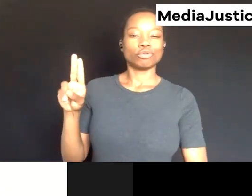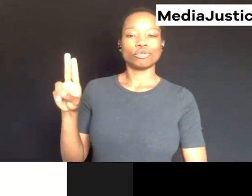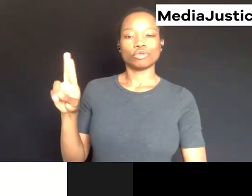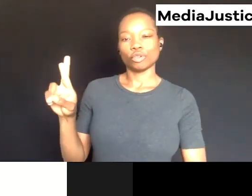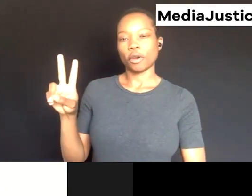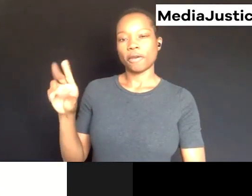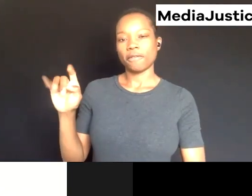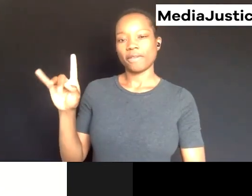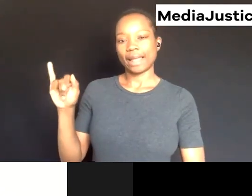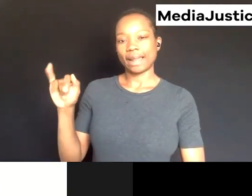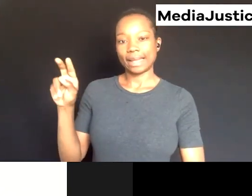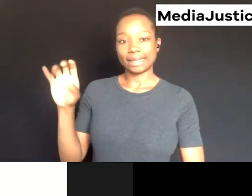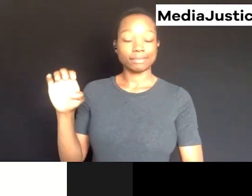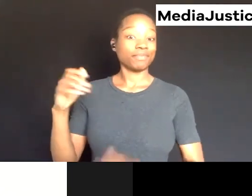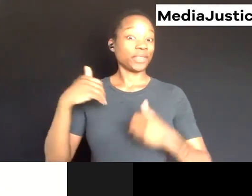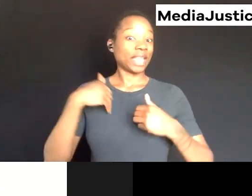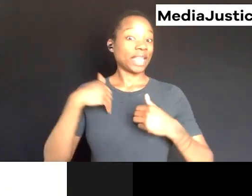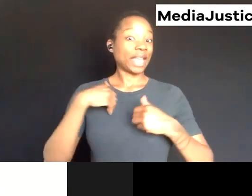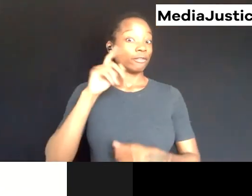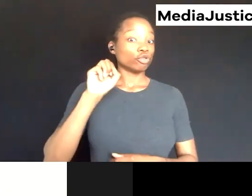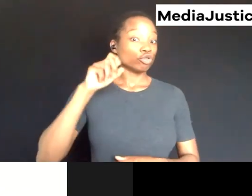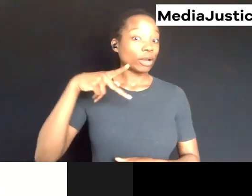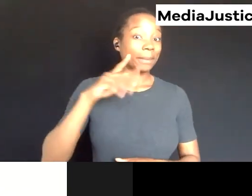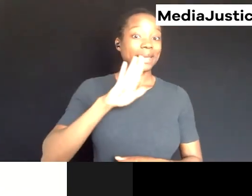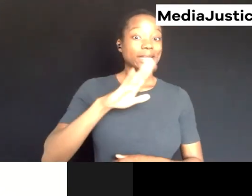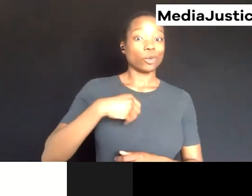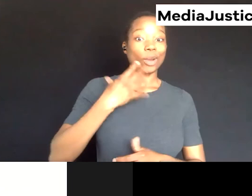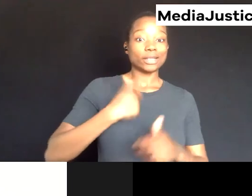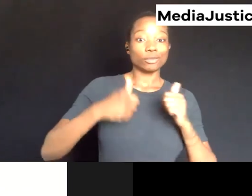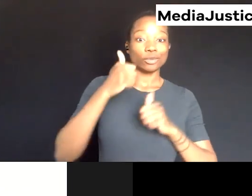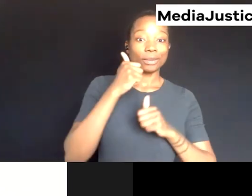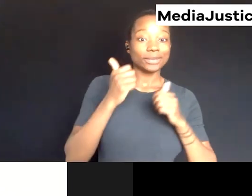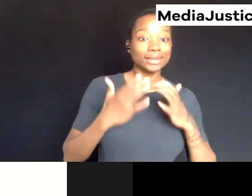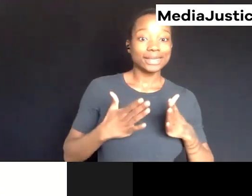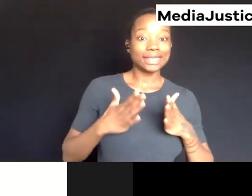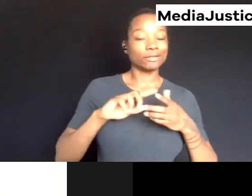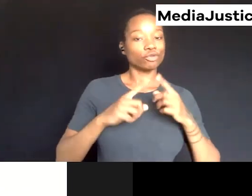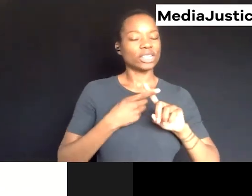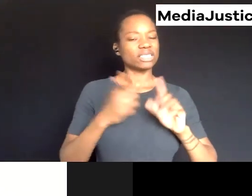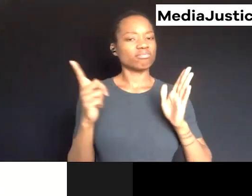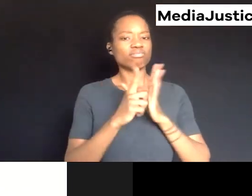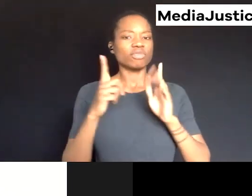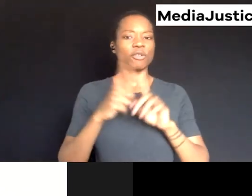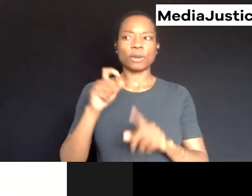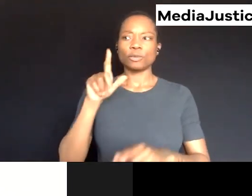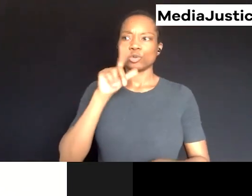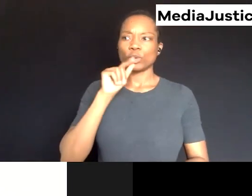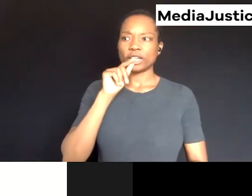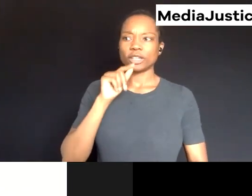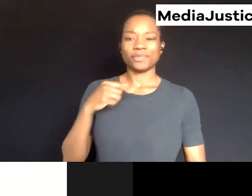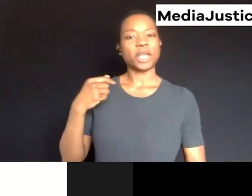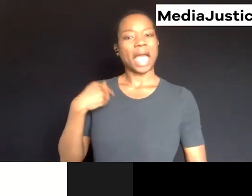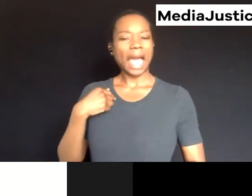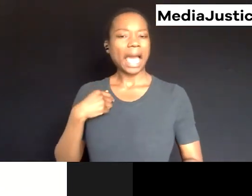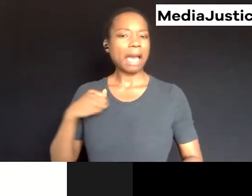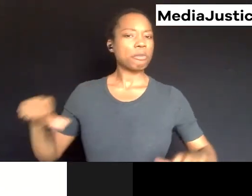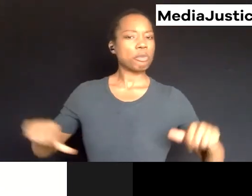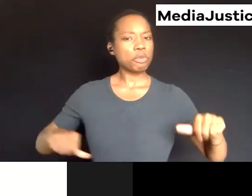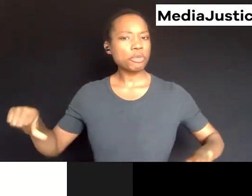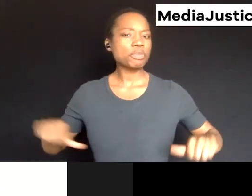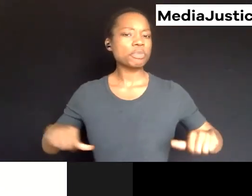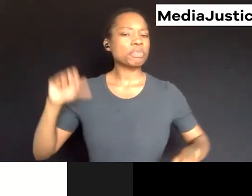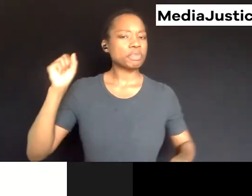Twitter. So I'm flexing a little bit when it comes to media justice and our wider movement, because this movement has slowly chipped